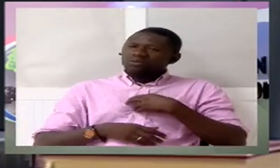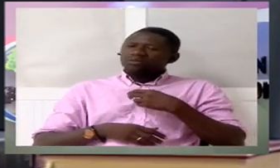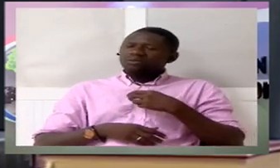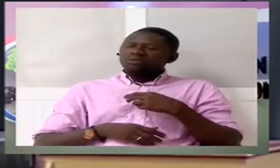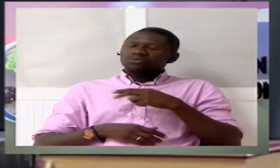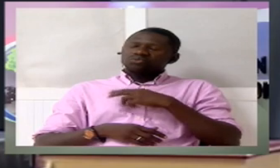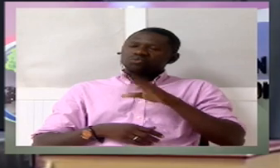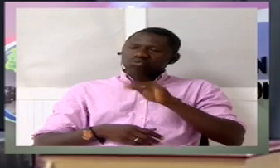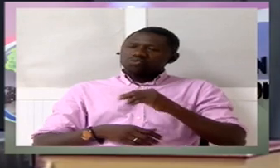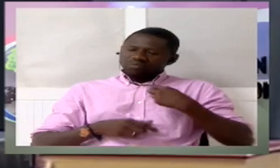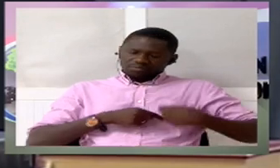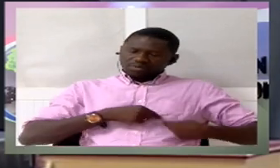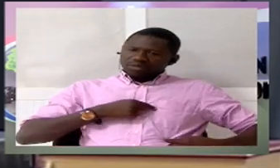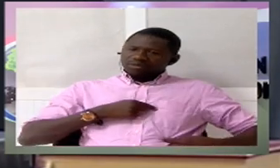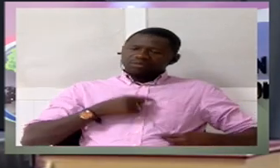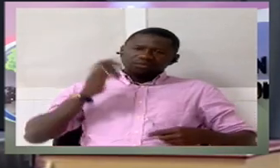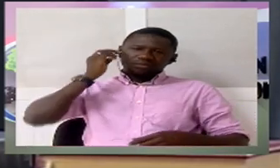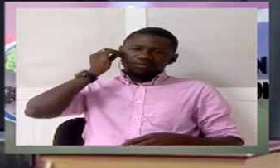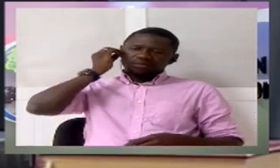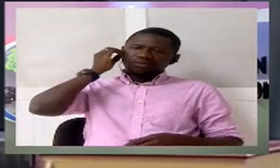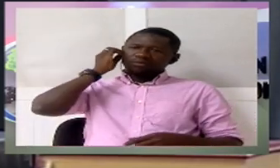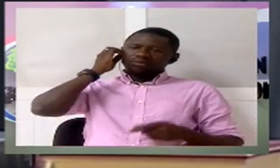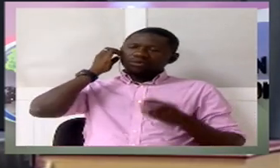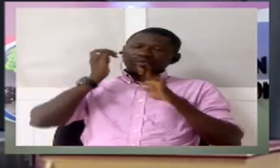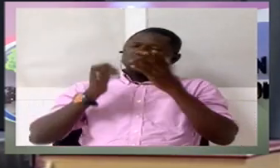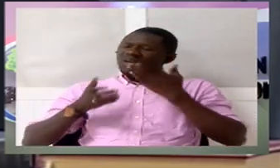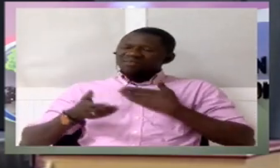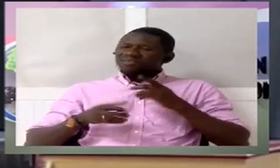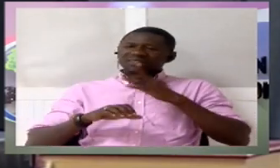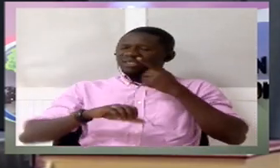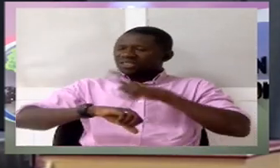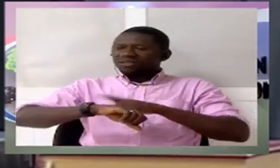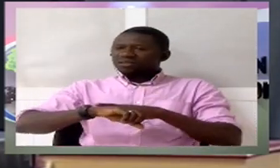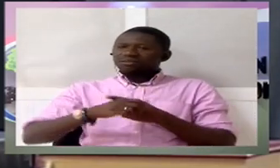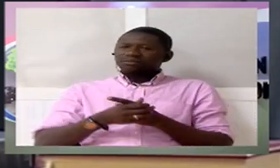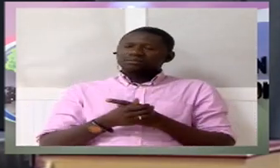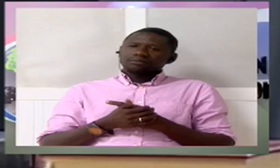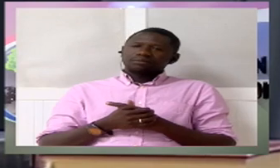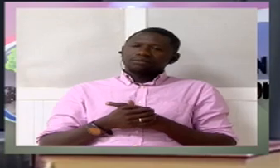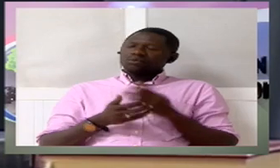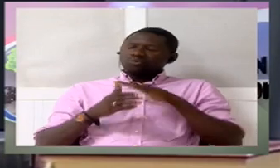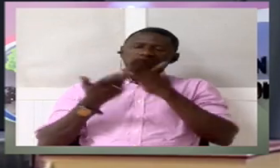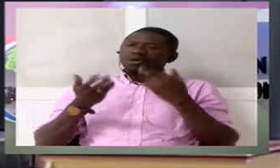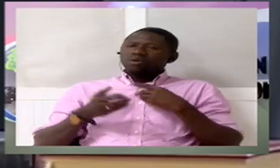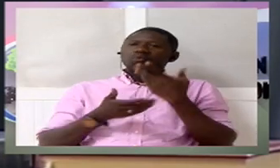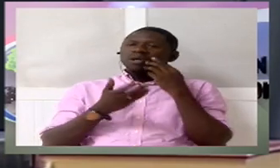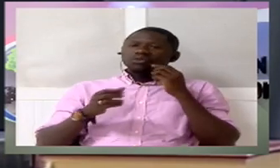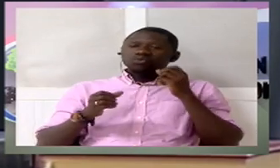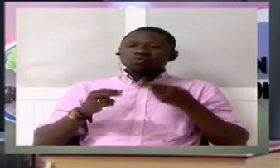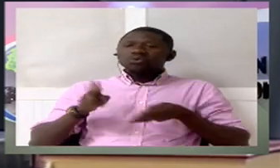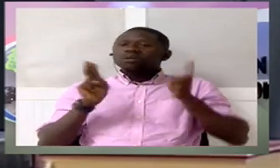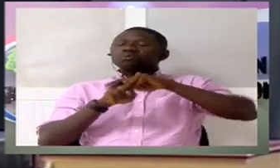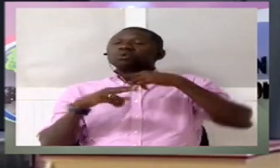post-mortem. Odula le tenyala. We don't have even the time. Malomba a voice out la damento. We don't know where to